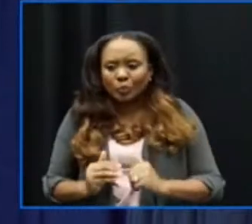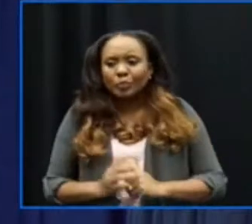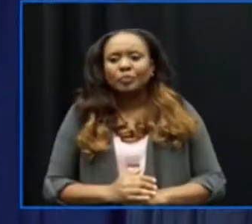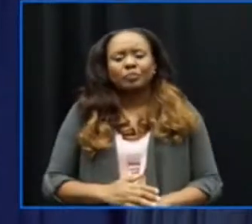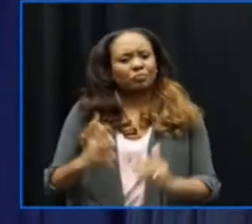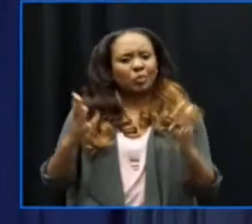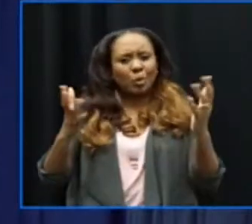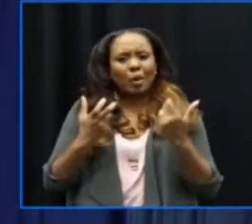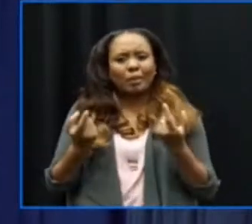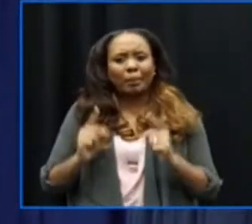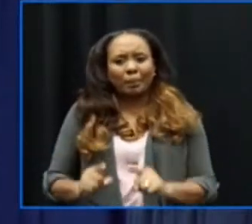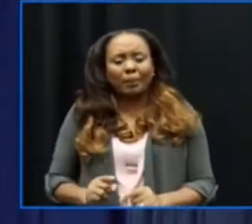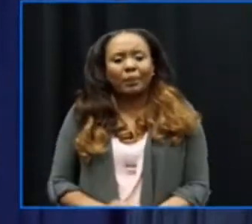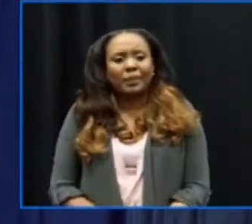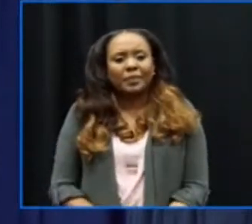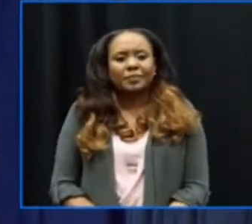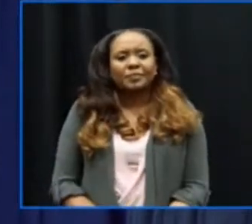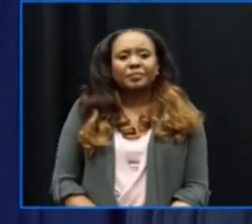expect.